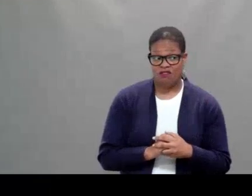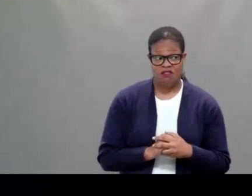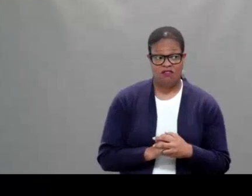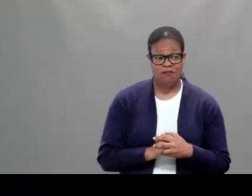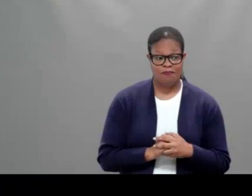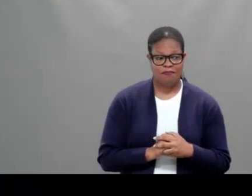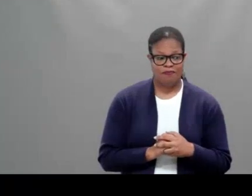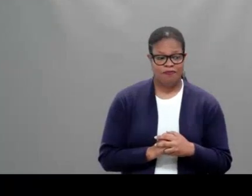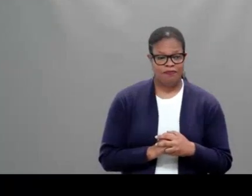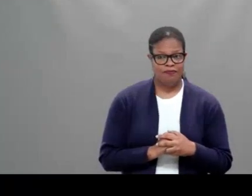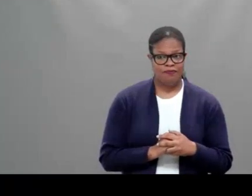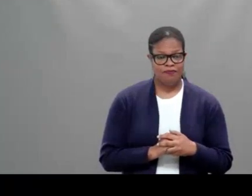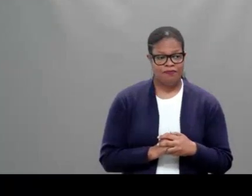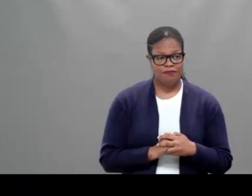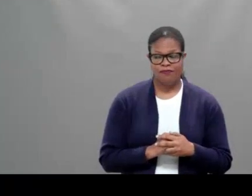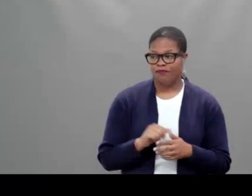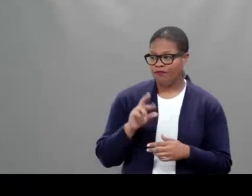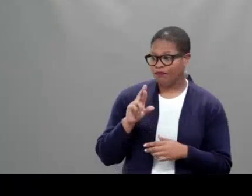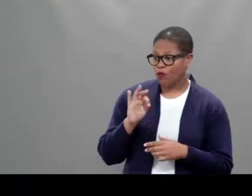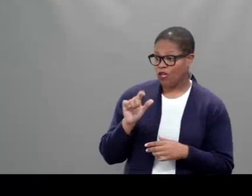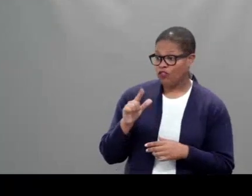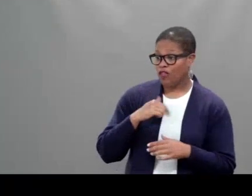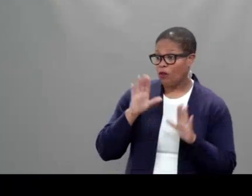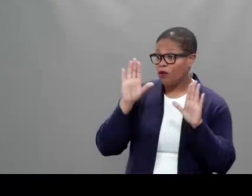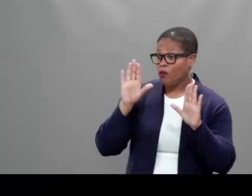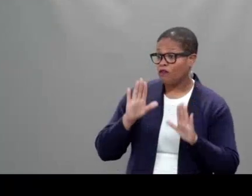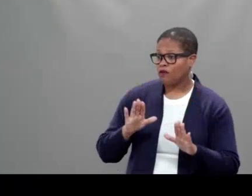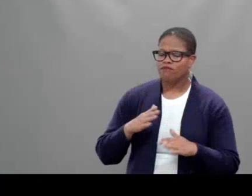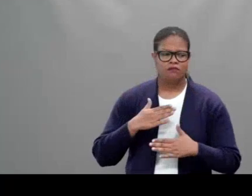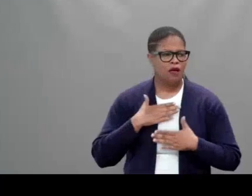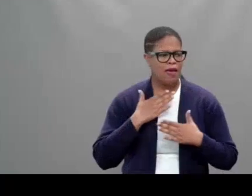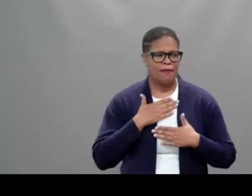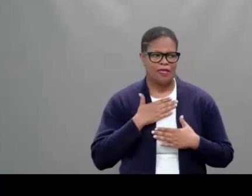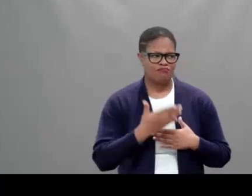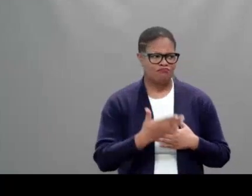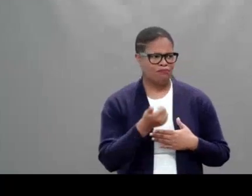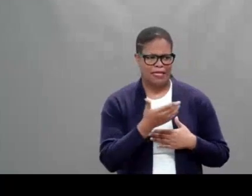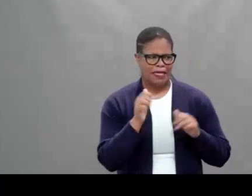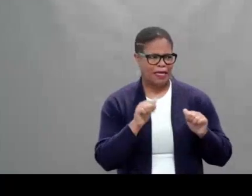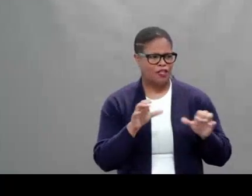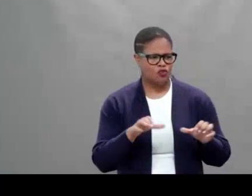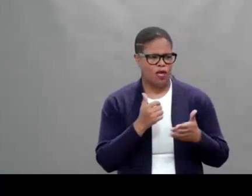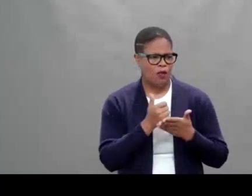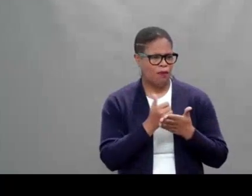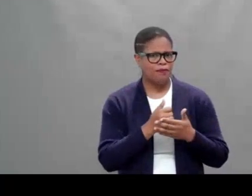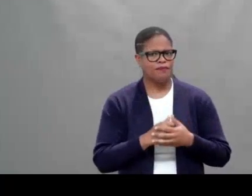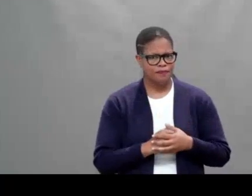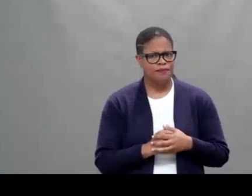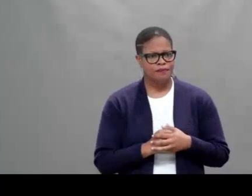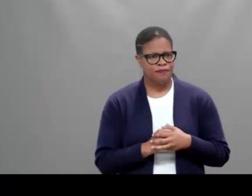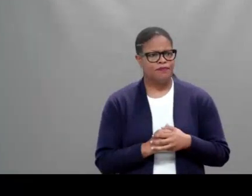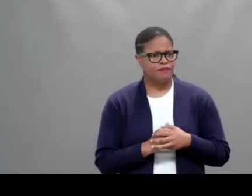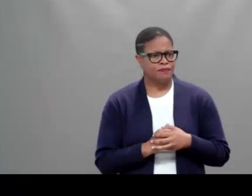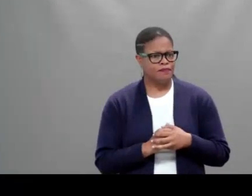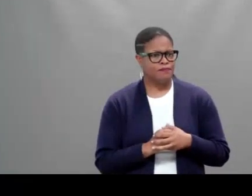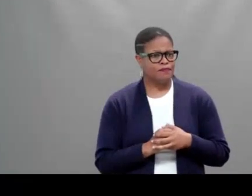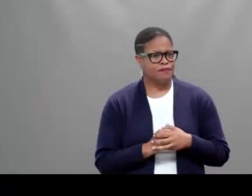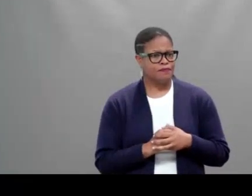All right, so, and Rachel, that would be wonderful. I'm happy to do it. Anything I can do to help. All right,